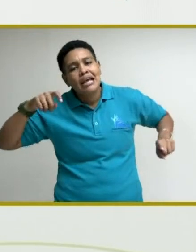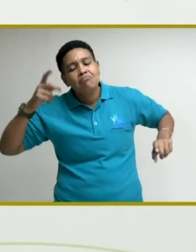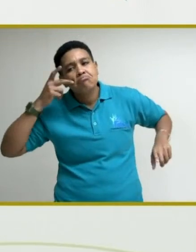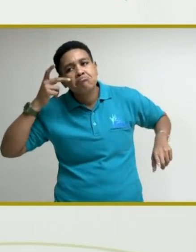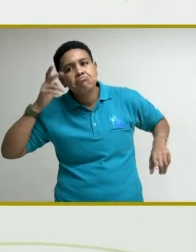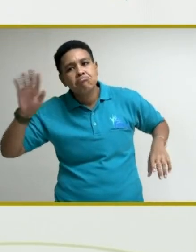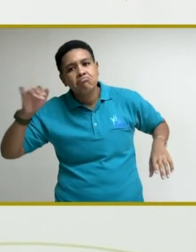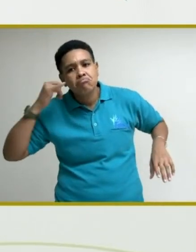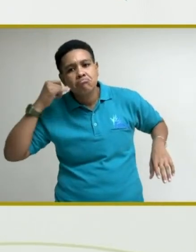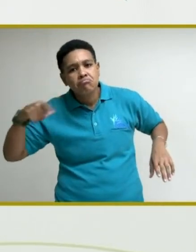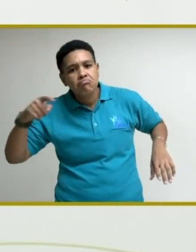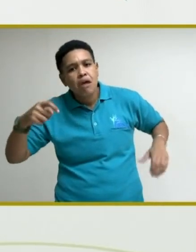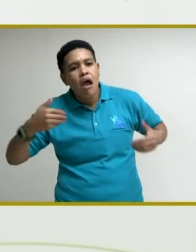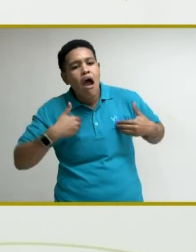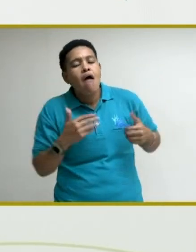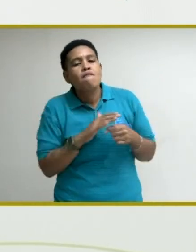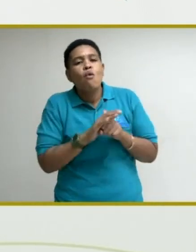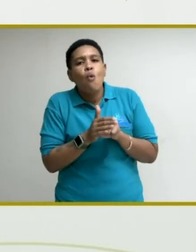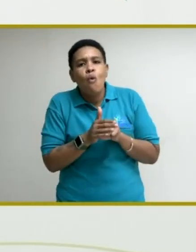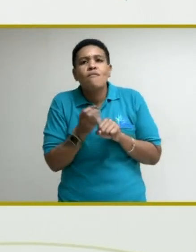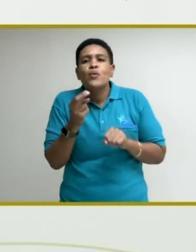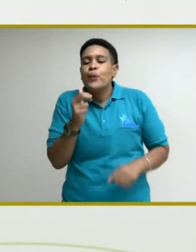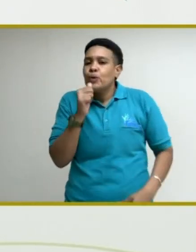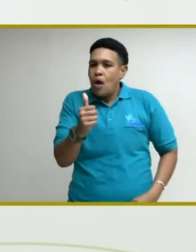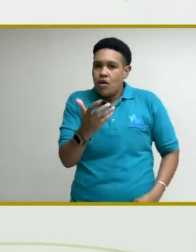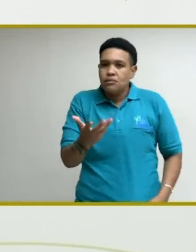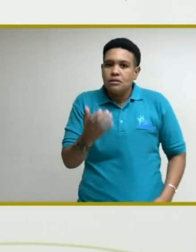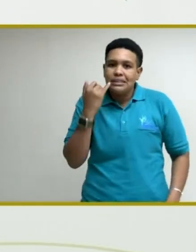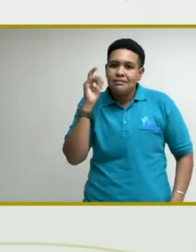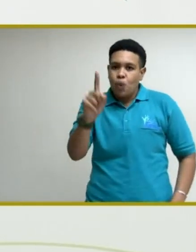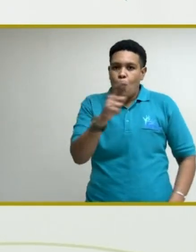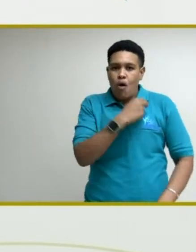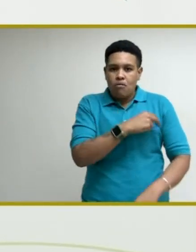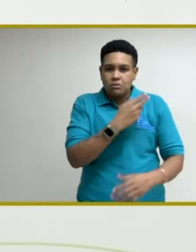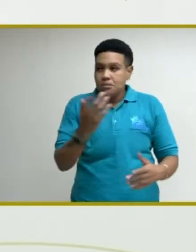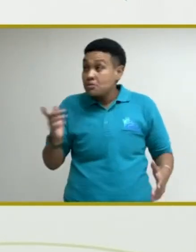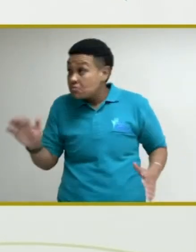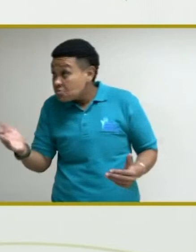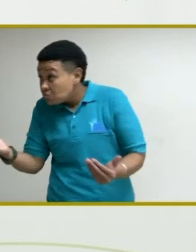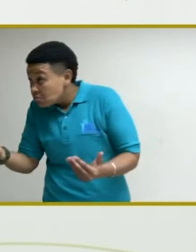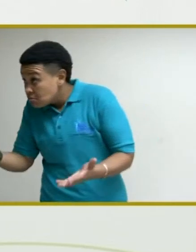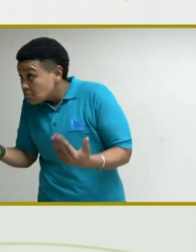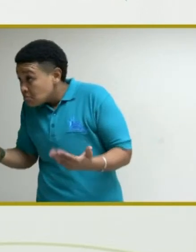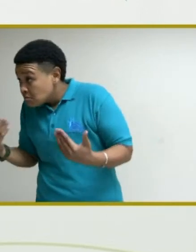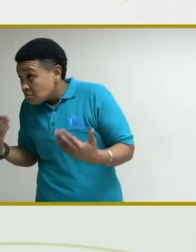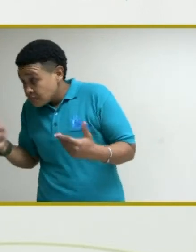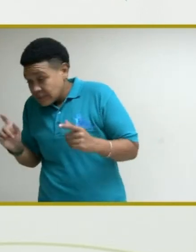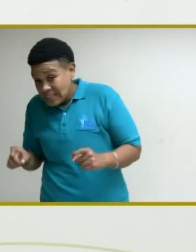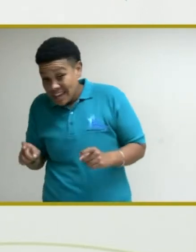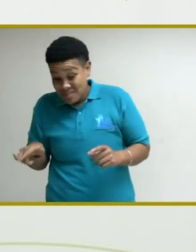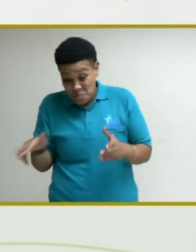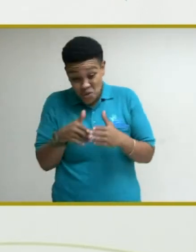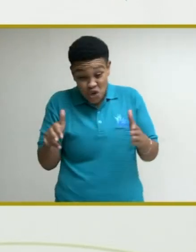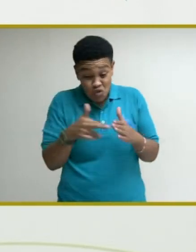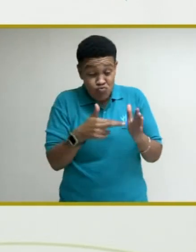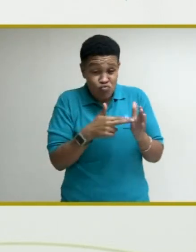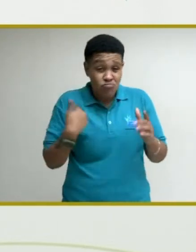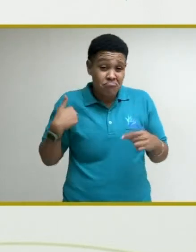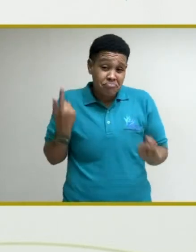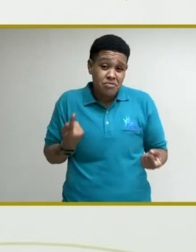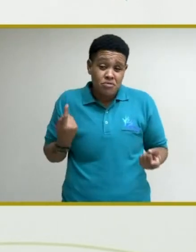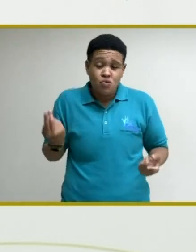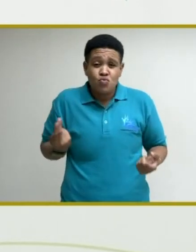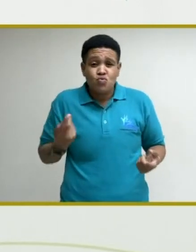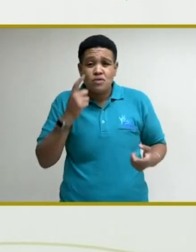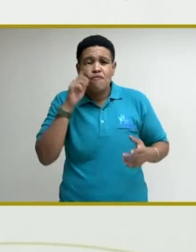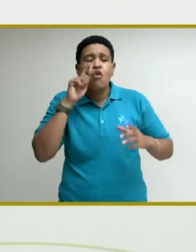see if they have COVID-19. So those are the general measures that we have used in terms